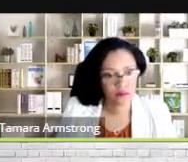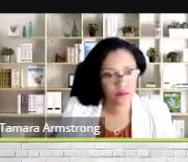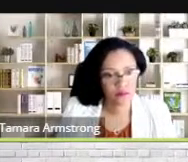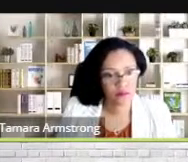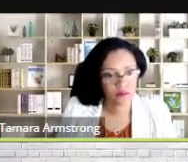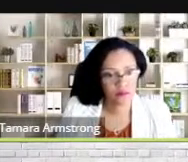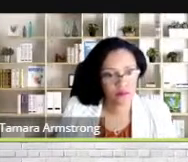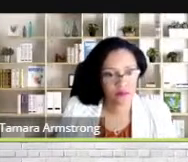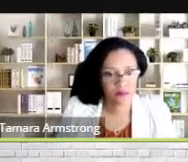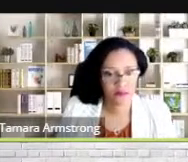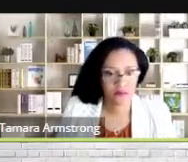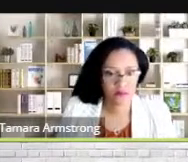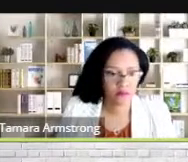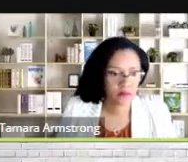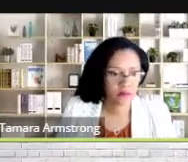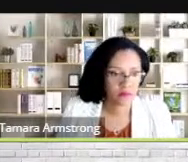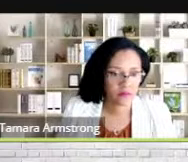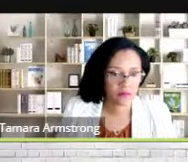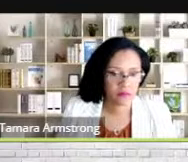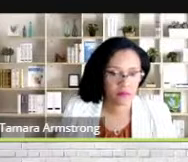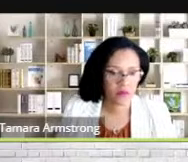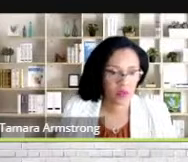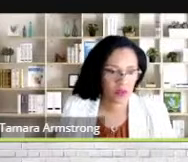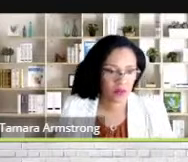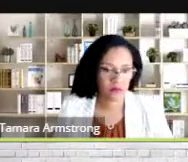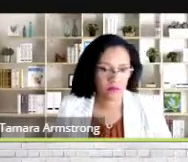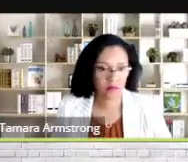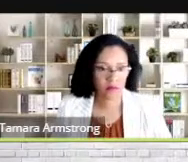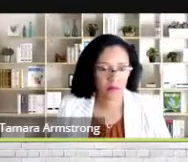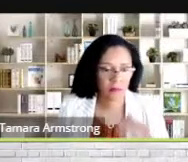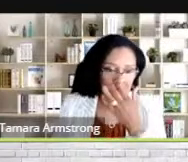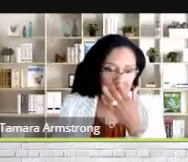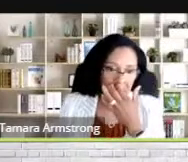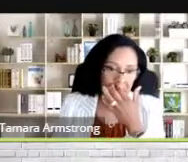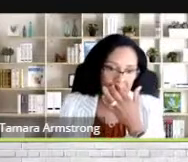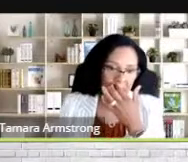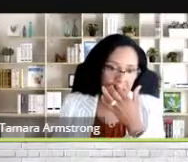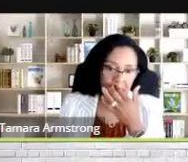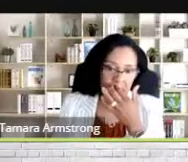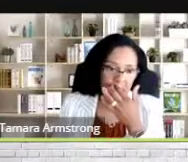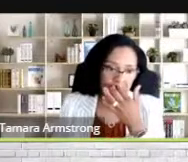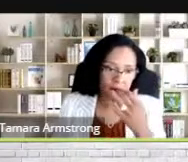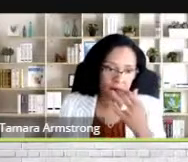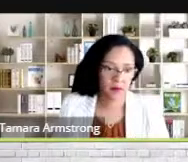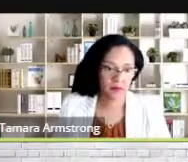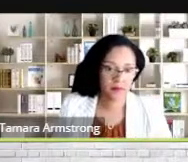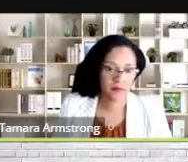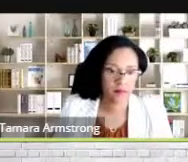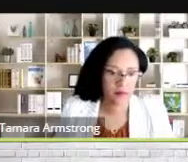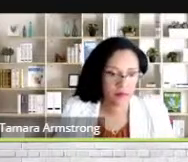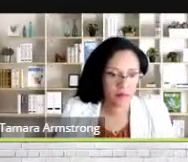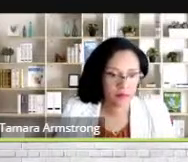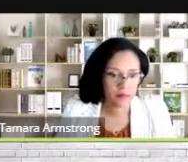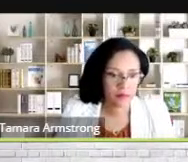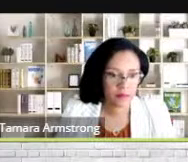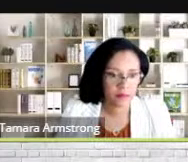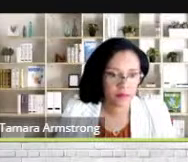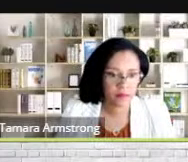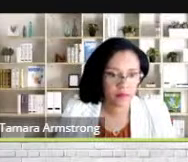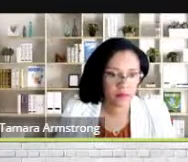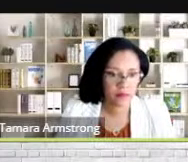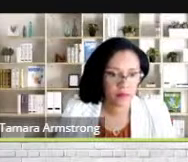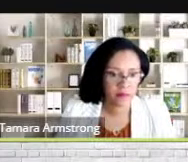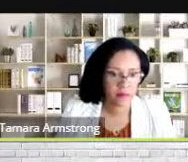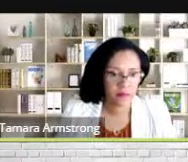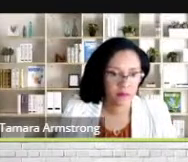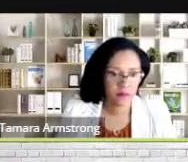cases, this Delta variant, are coming from the vaccinated. So what would make you want to vaccinate more